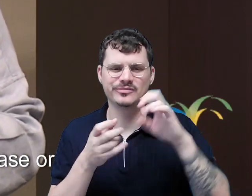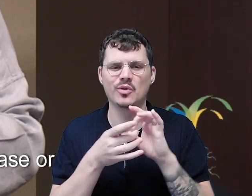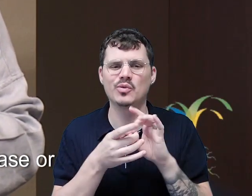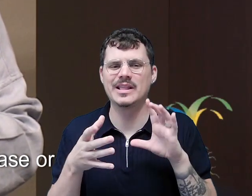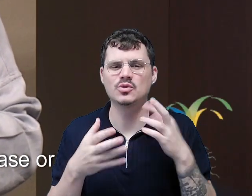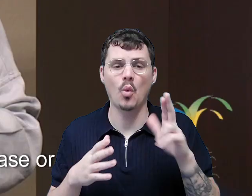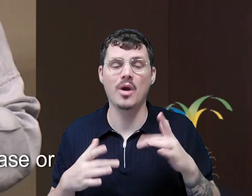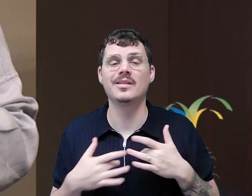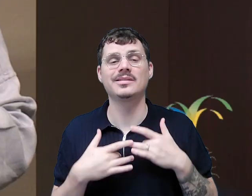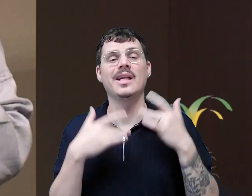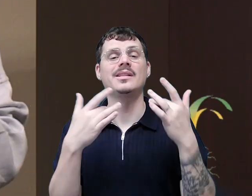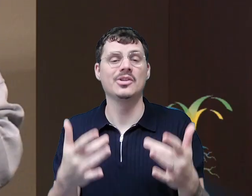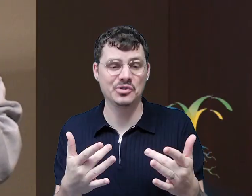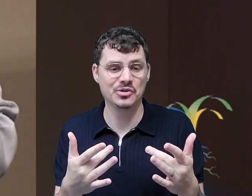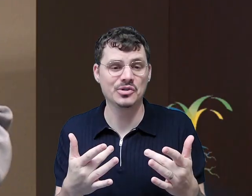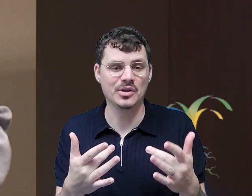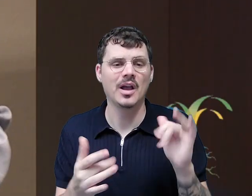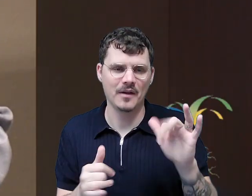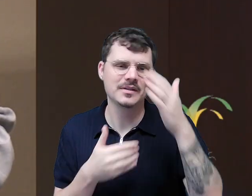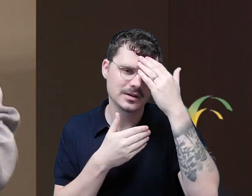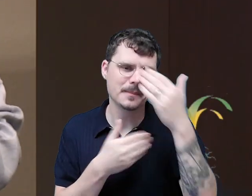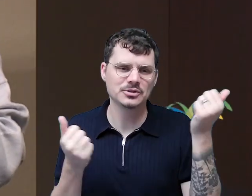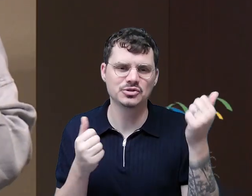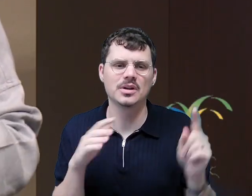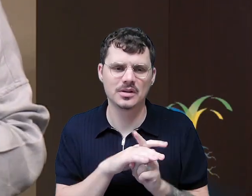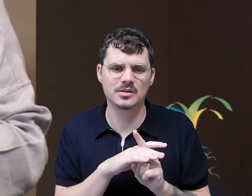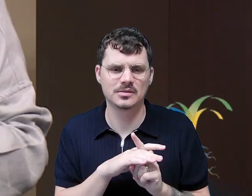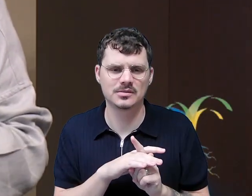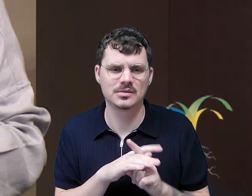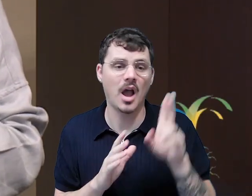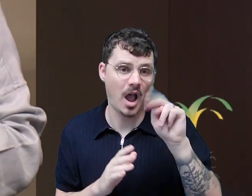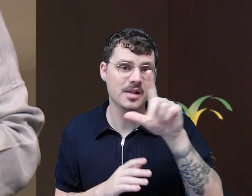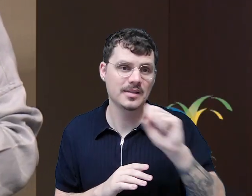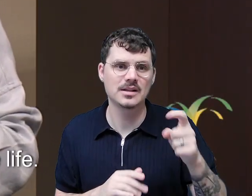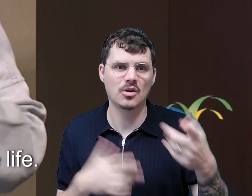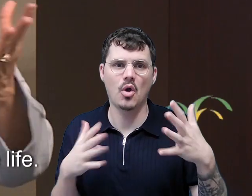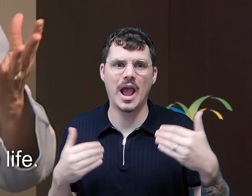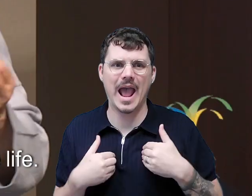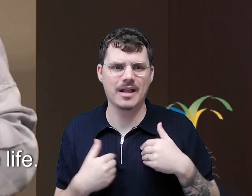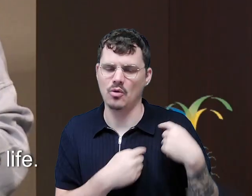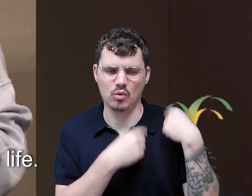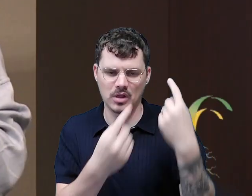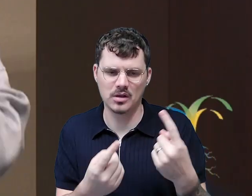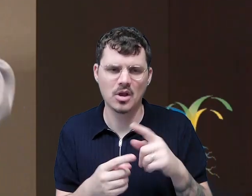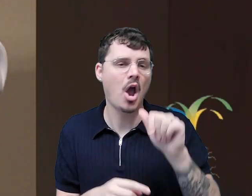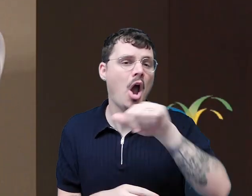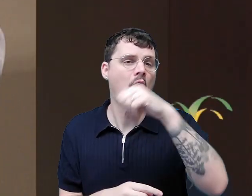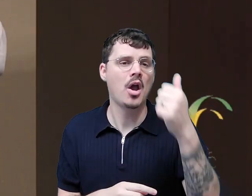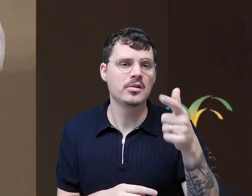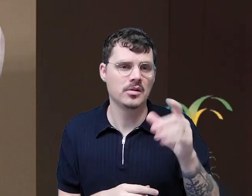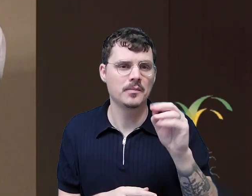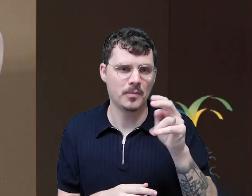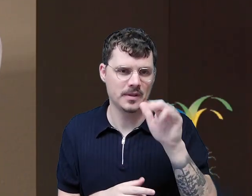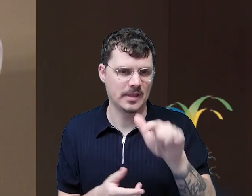frontal release or a tendency or a likelihood of a dementia, unless they've had it their whole life.